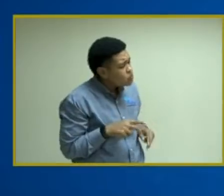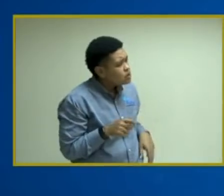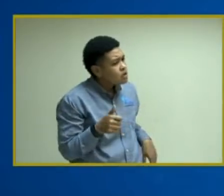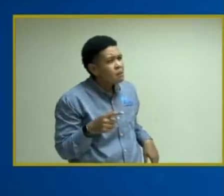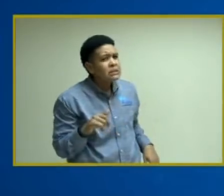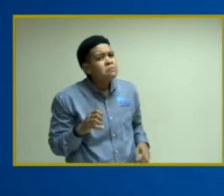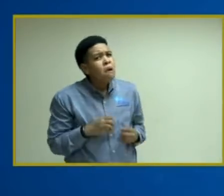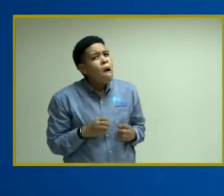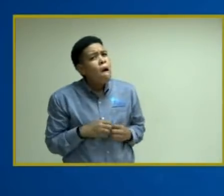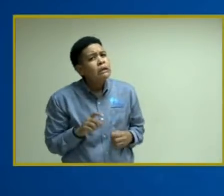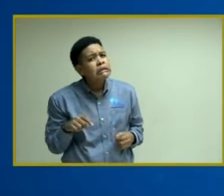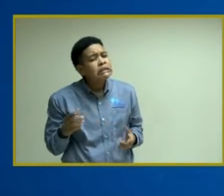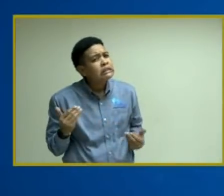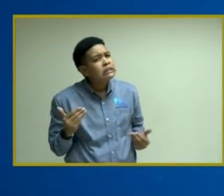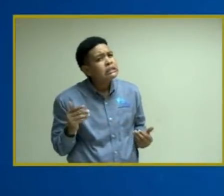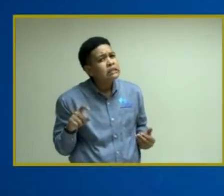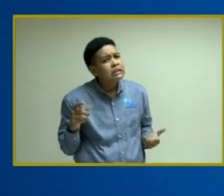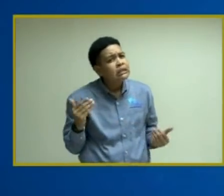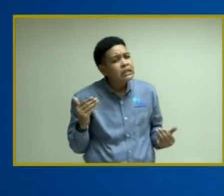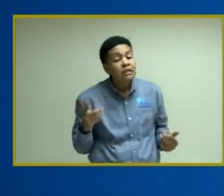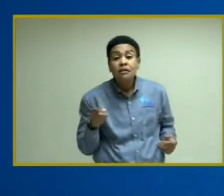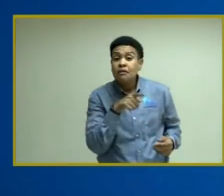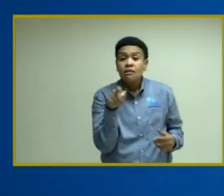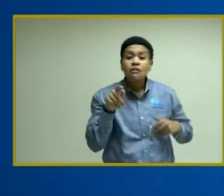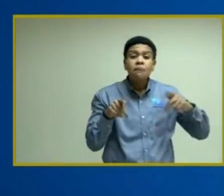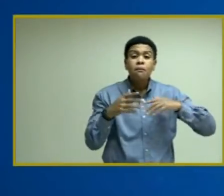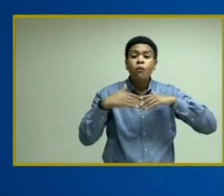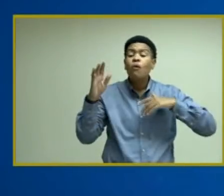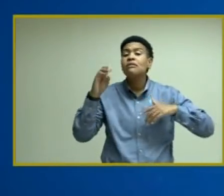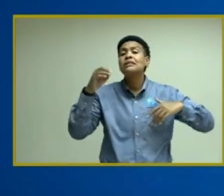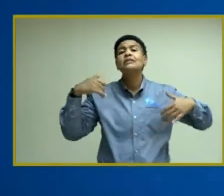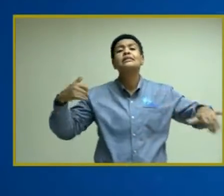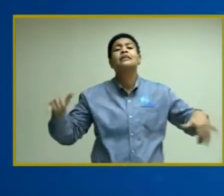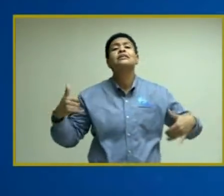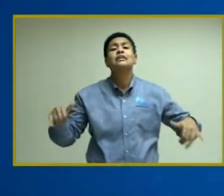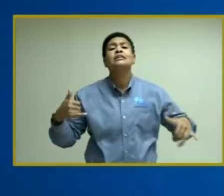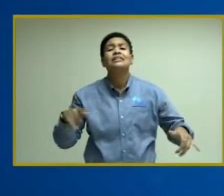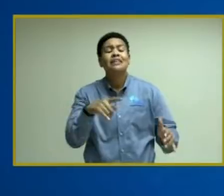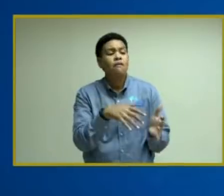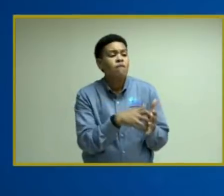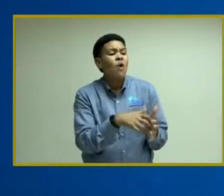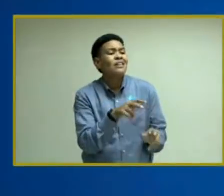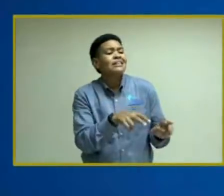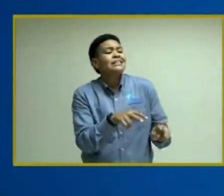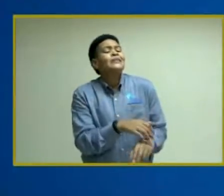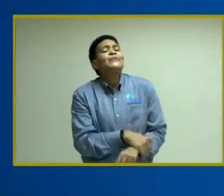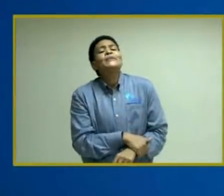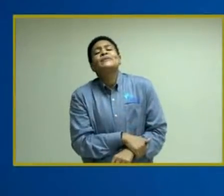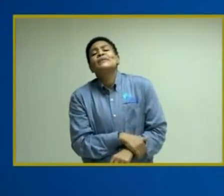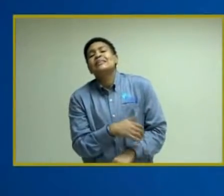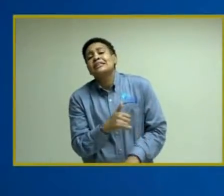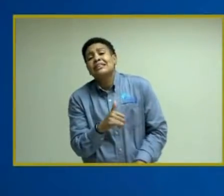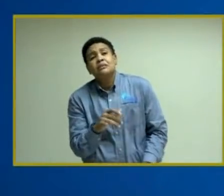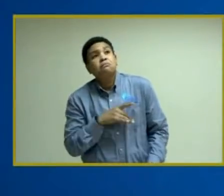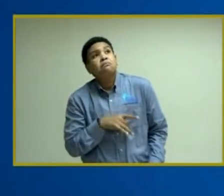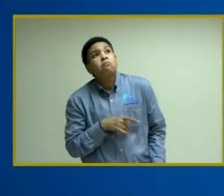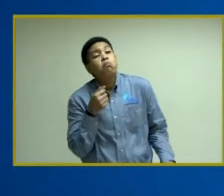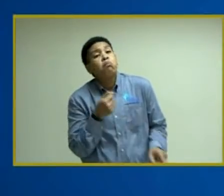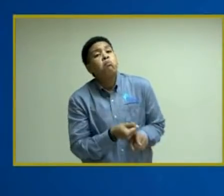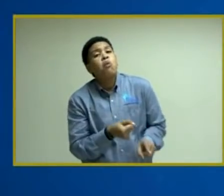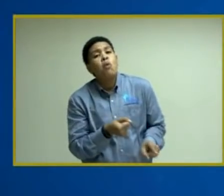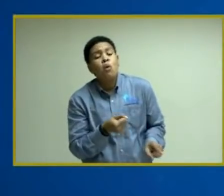go. This set of persons, the over 60, still remain our most vulnerable group, and therefore we need to get